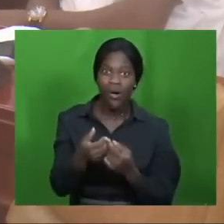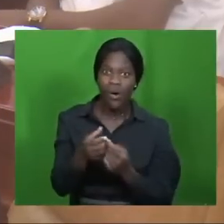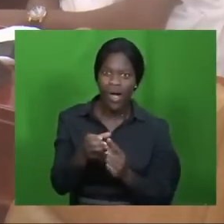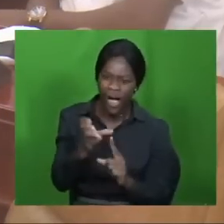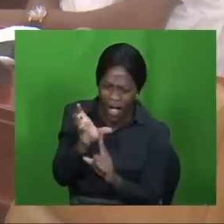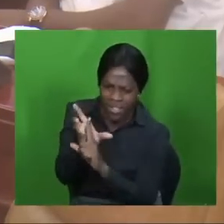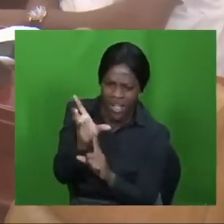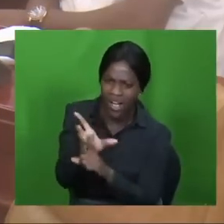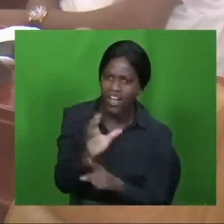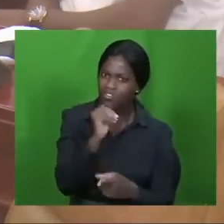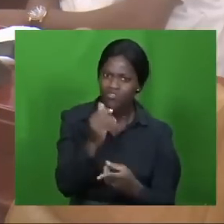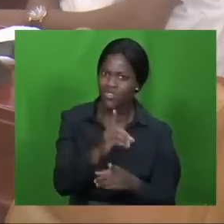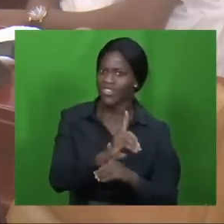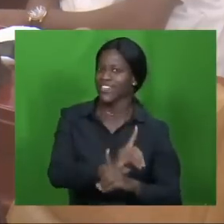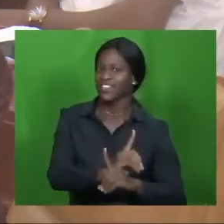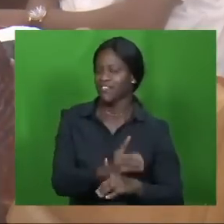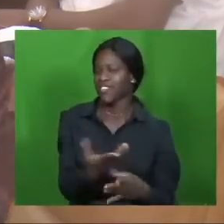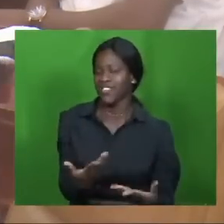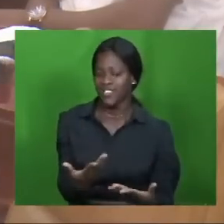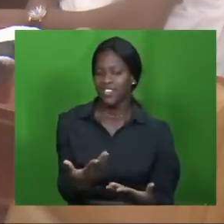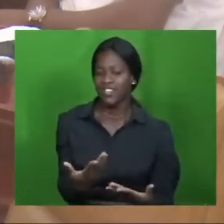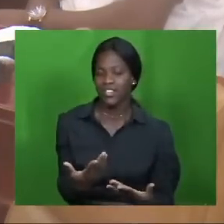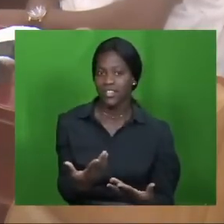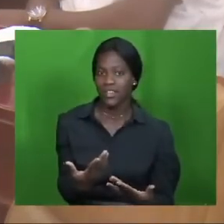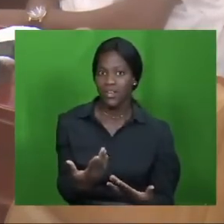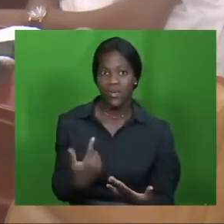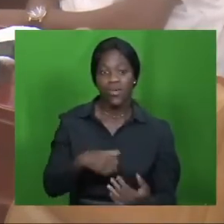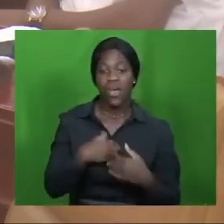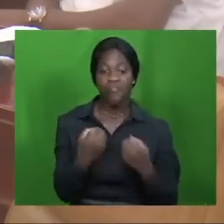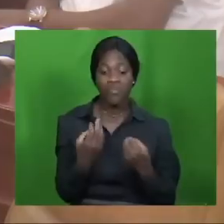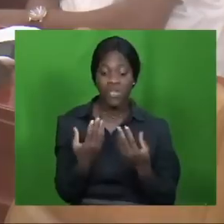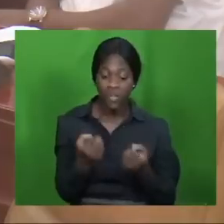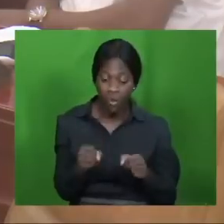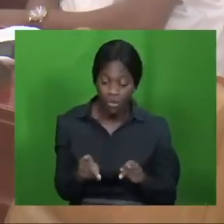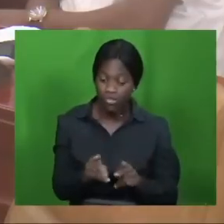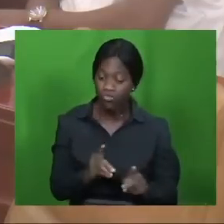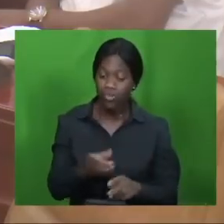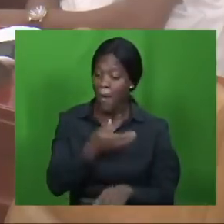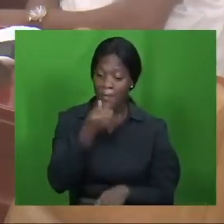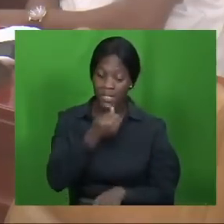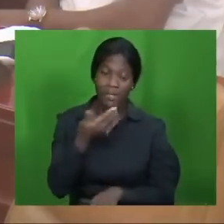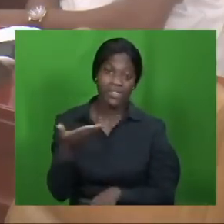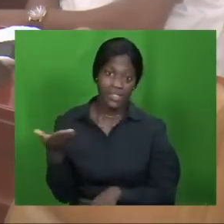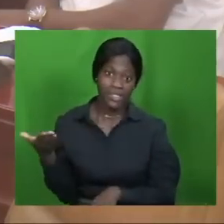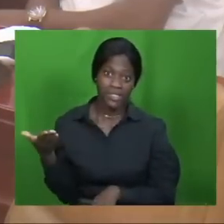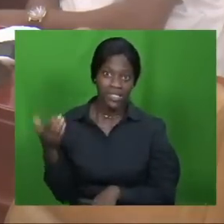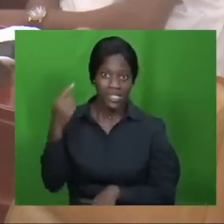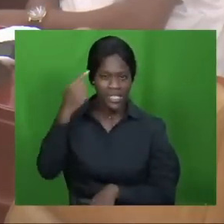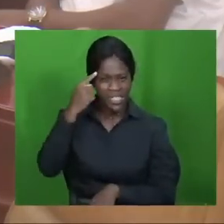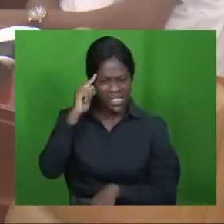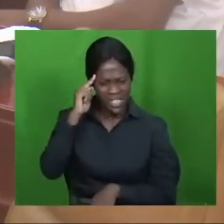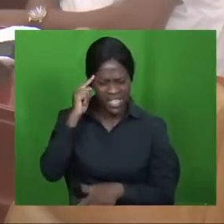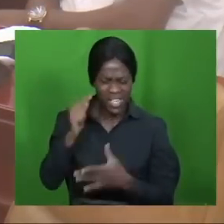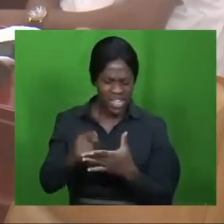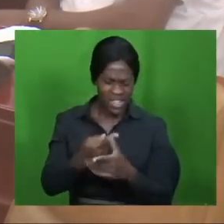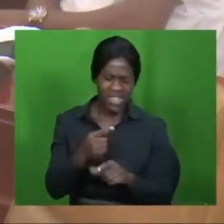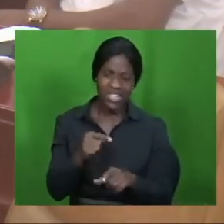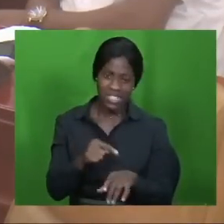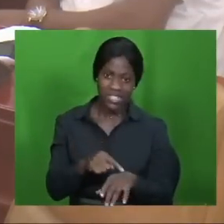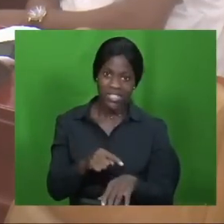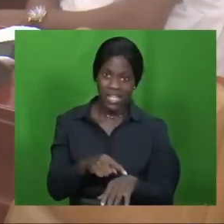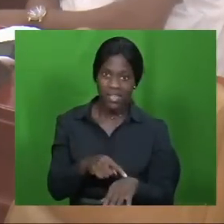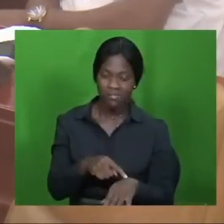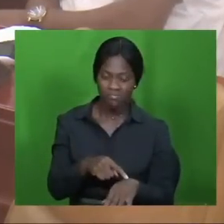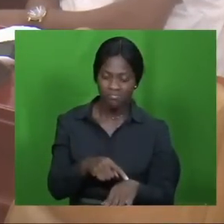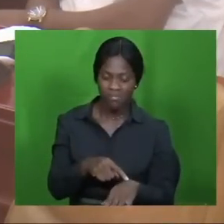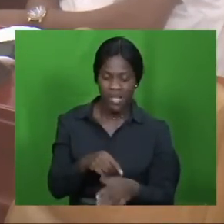to our opponents. So they had opportunity to do several things. So I think that next time, we should know, Qatar has told us